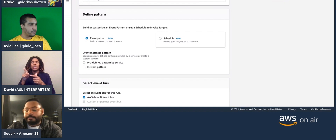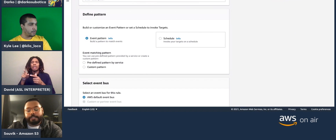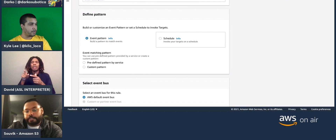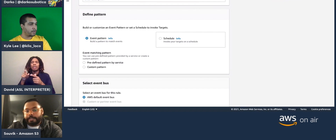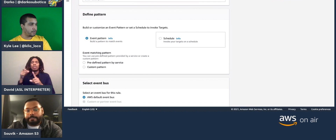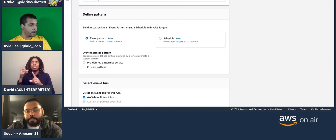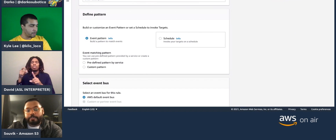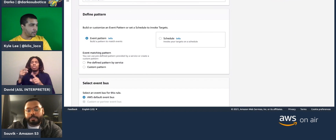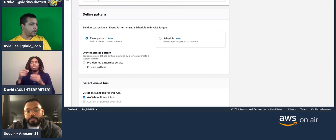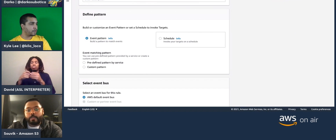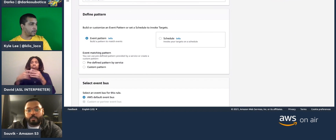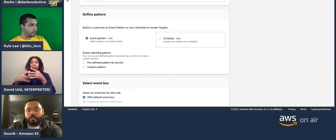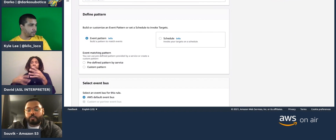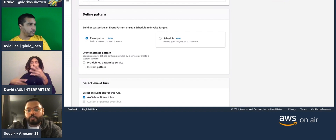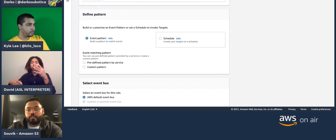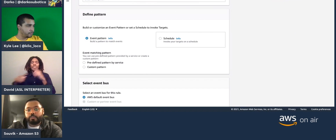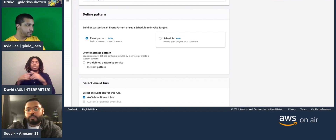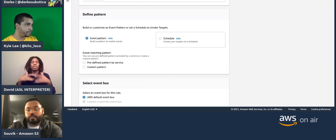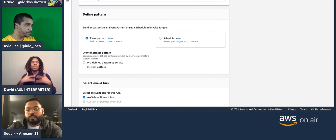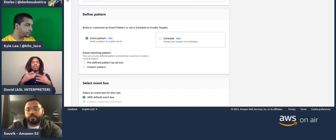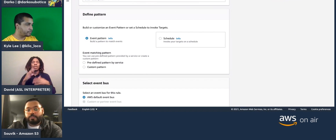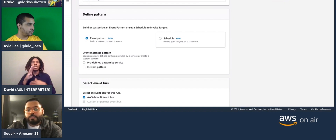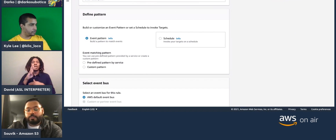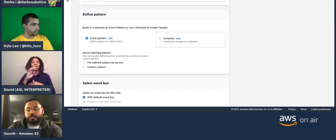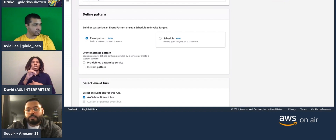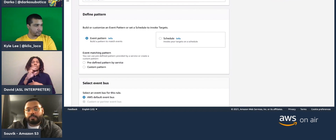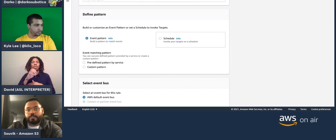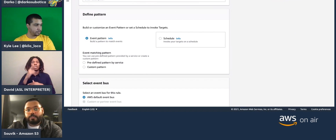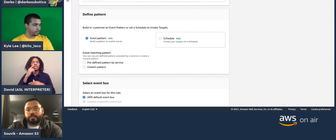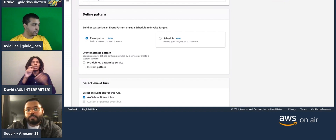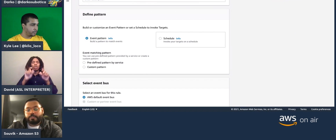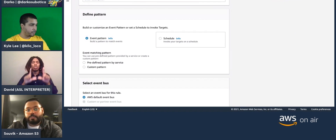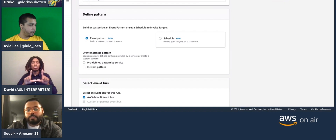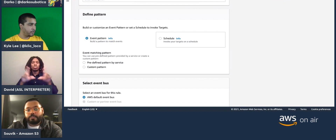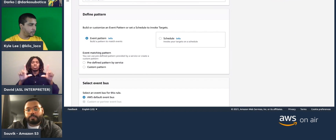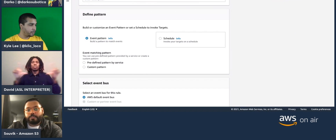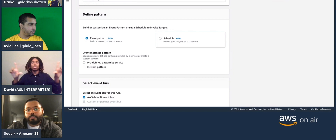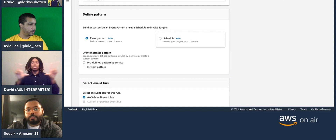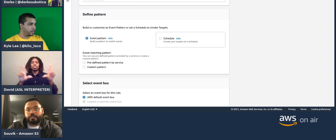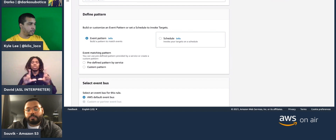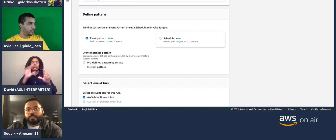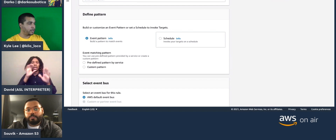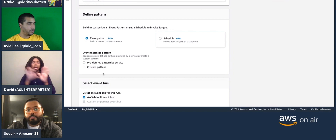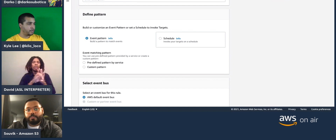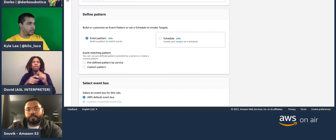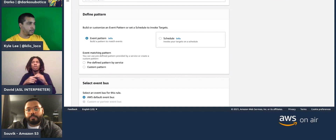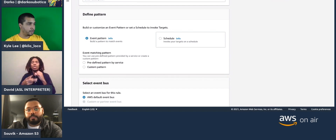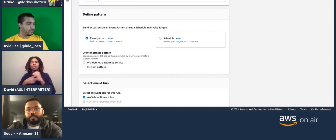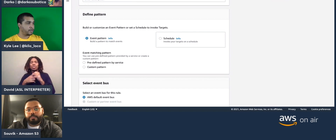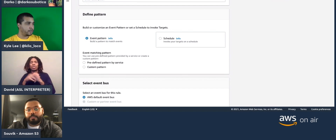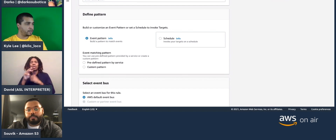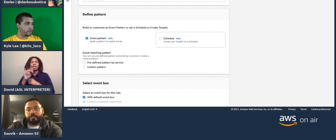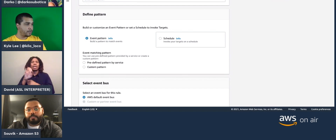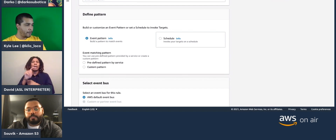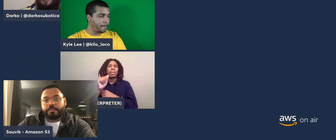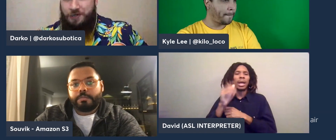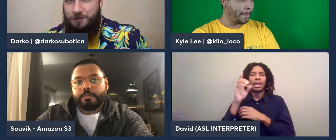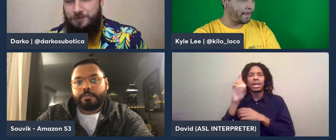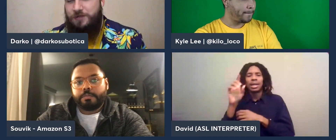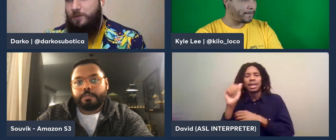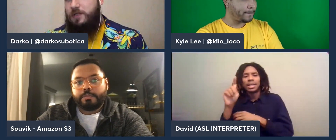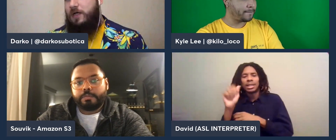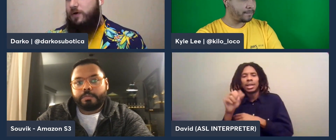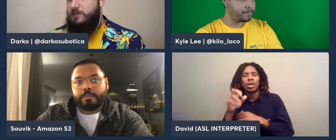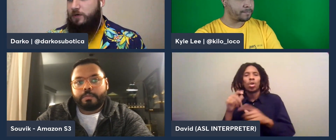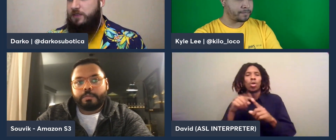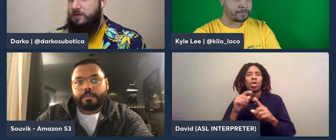EventBridge. Absolutely. So you can see like from resizing images to like storing metadata in a database to alerting